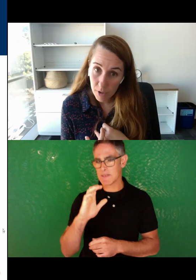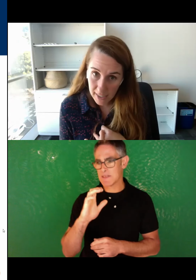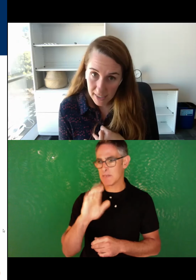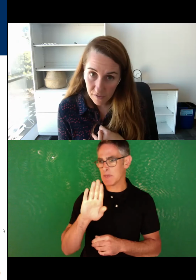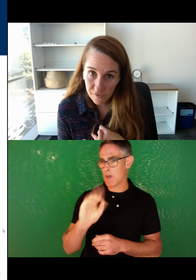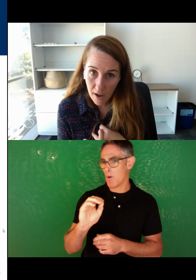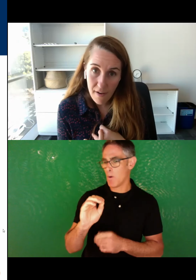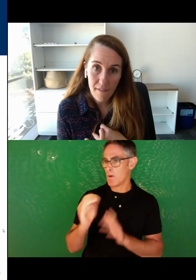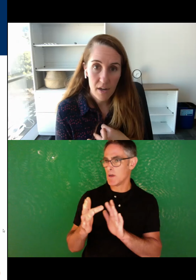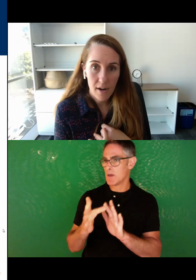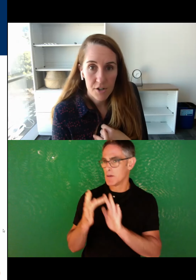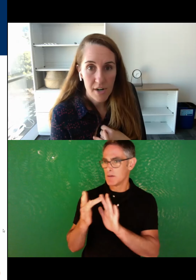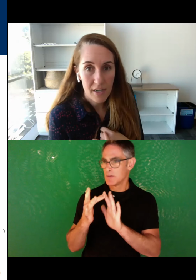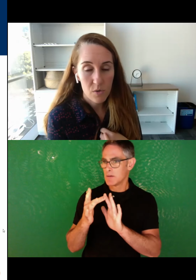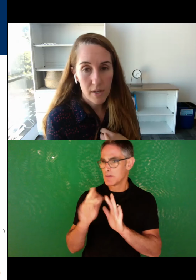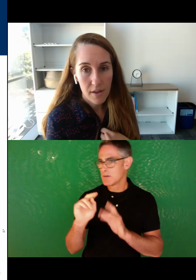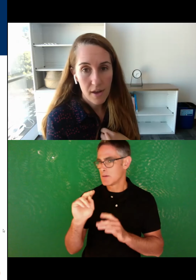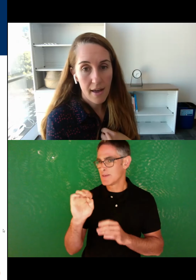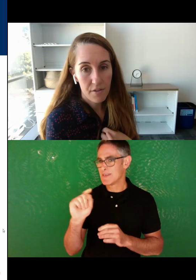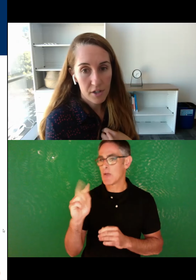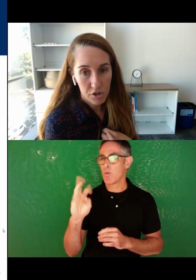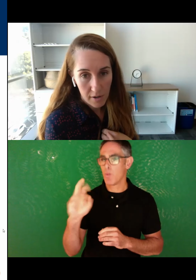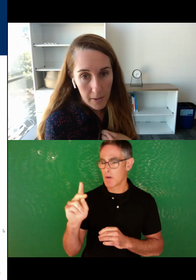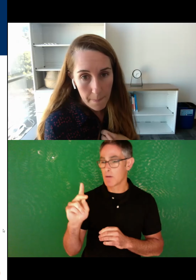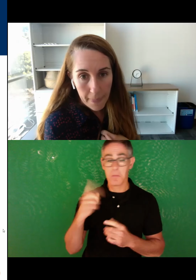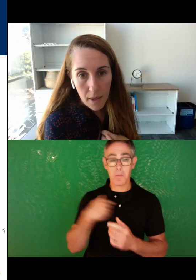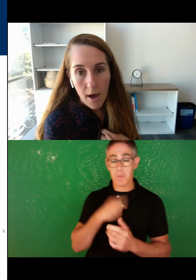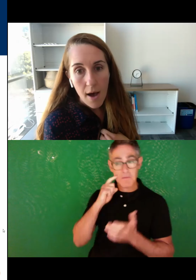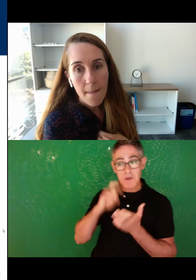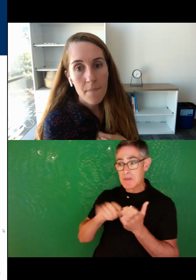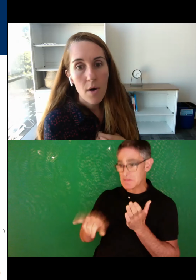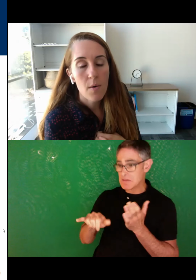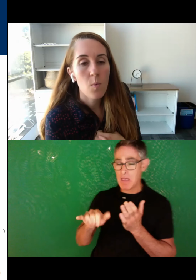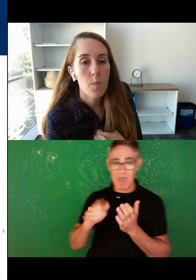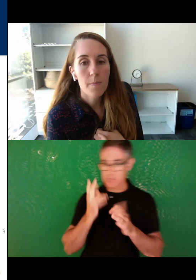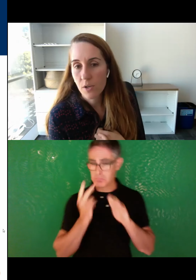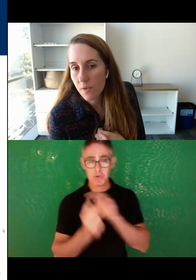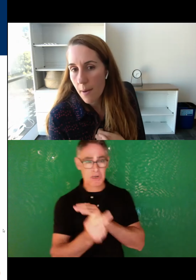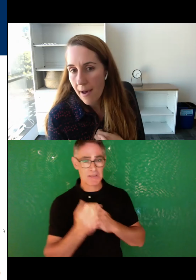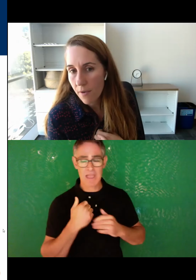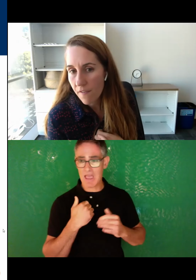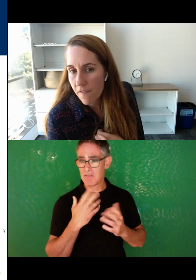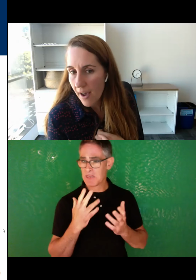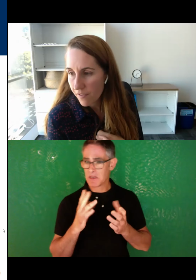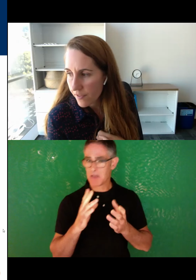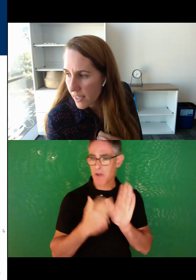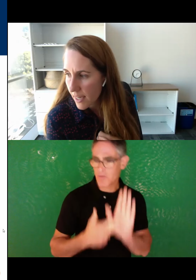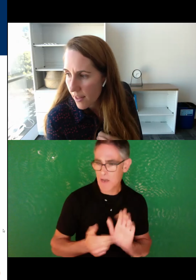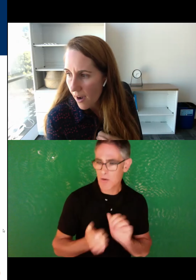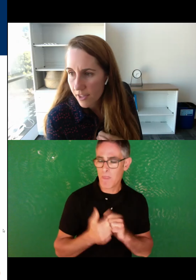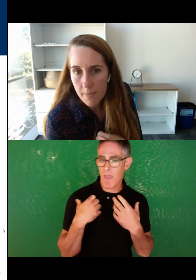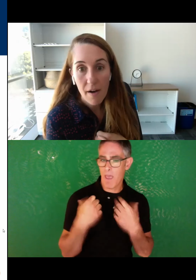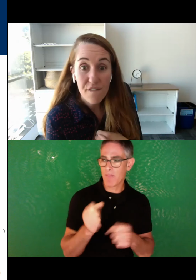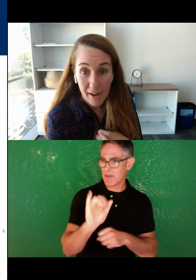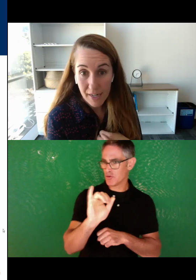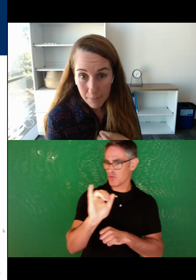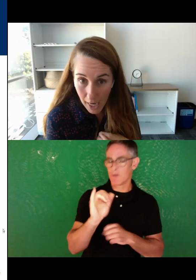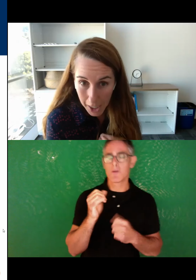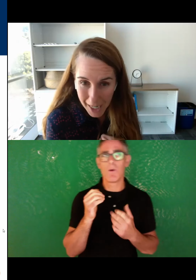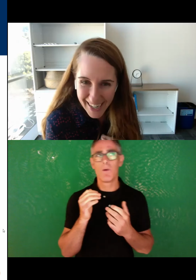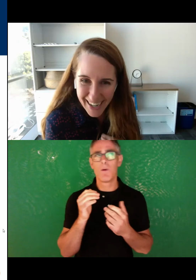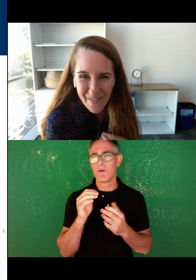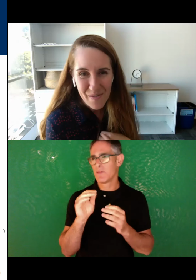very predictive of having a contract with a health insurer. So the odds are about 5